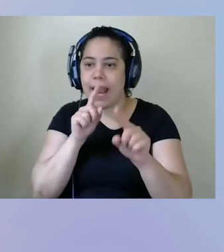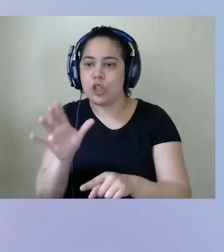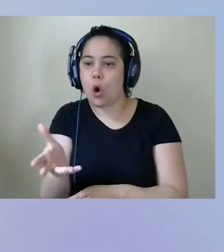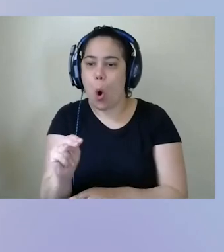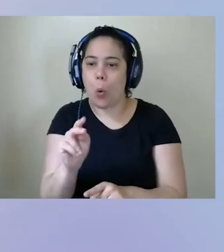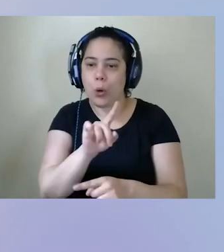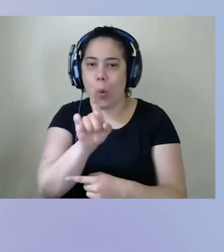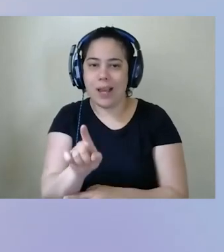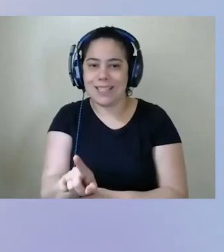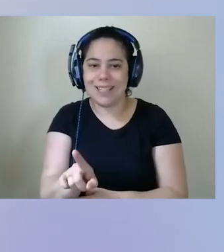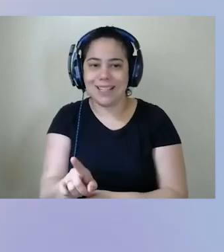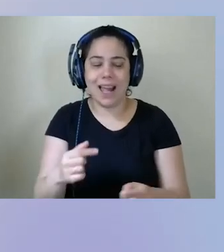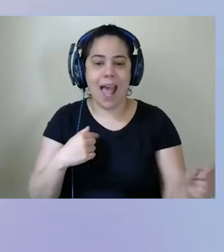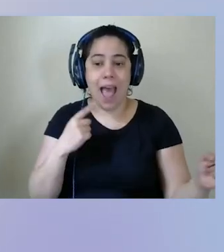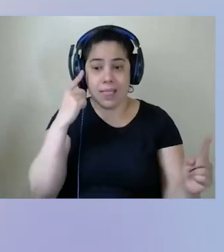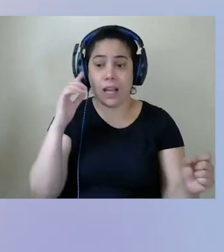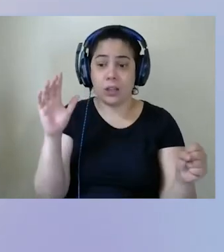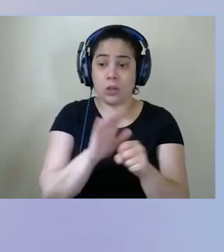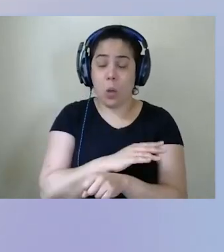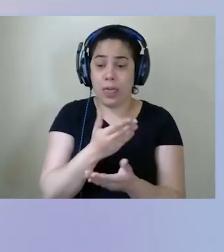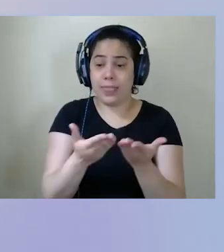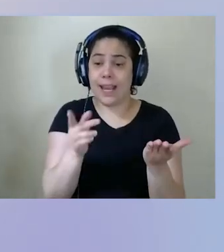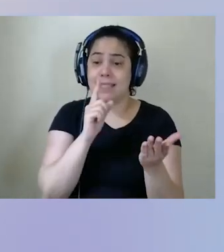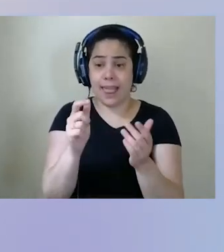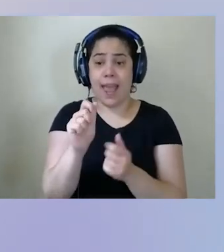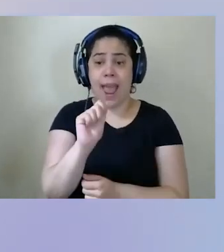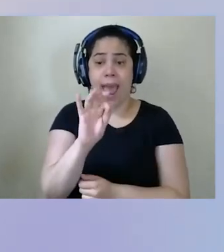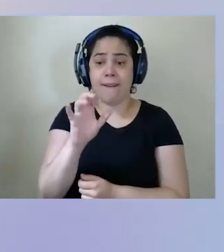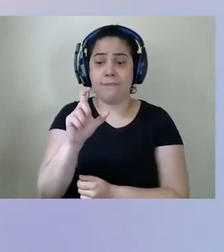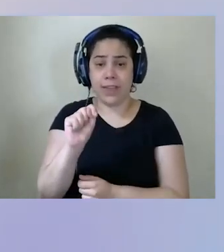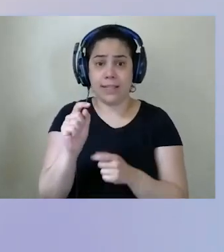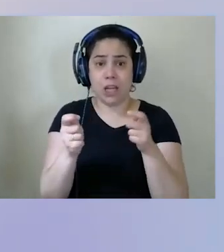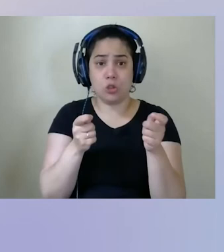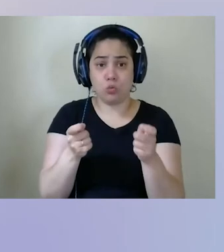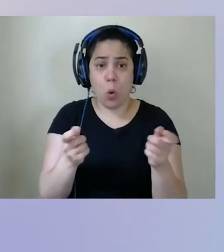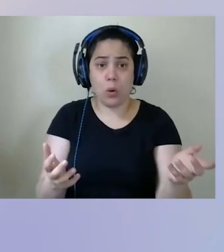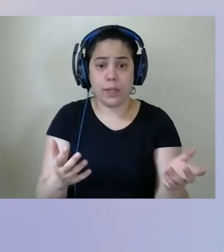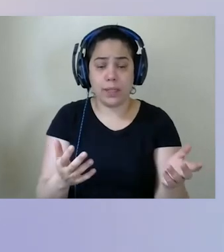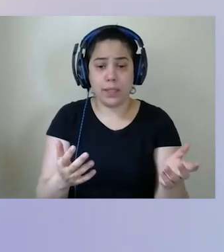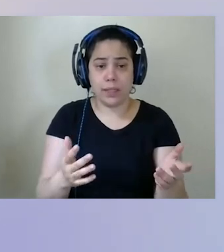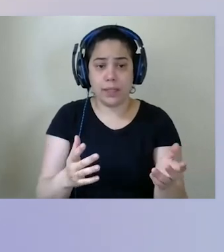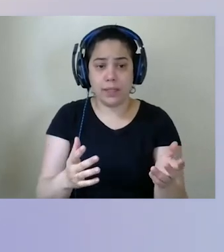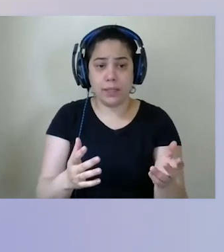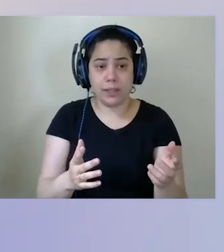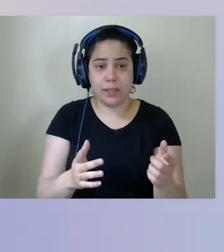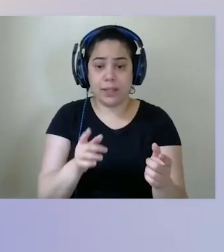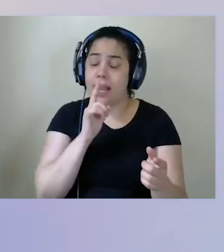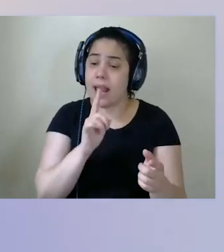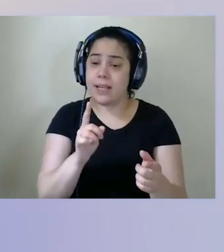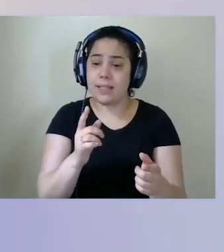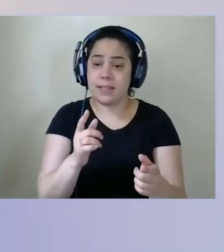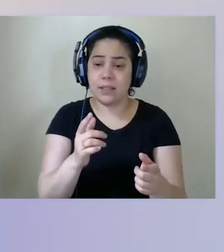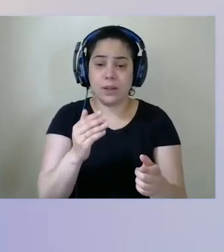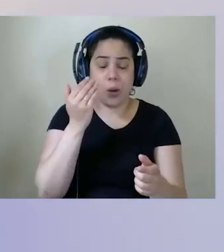really. I think the whole deal is affect regulation. I think that's the gift of good enough parenting. I think that's